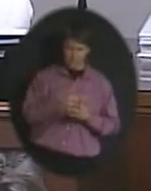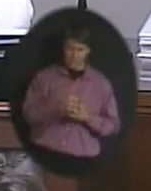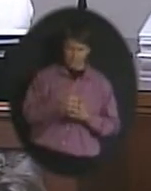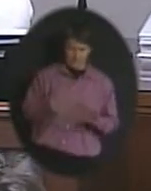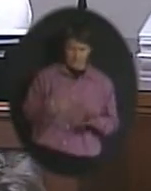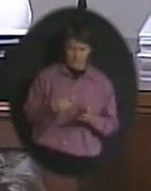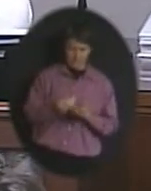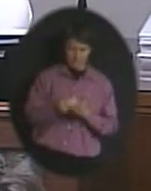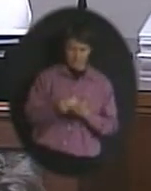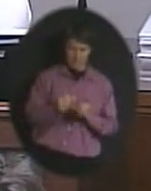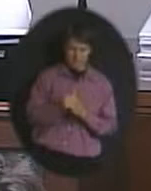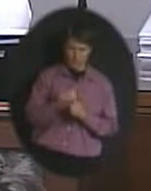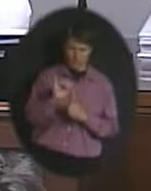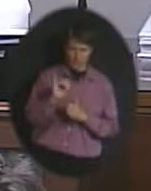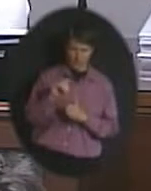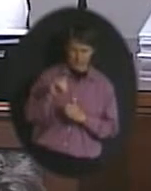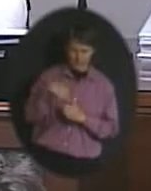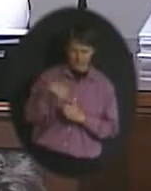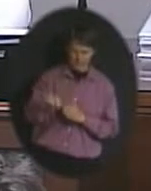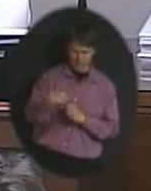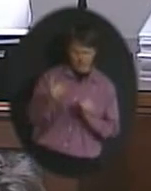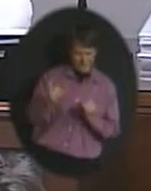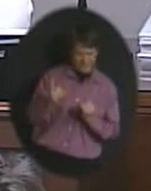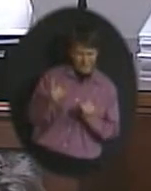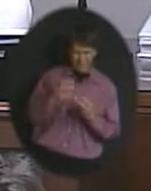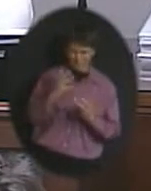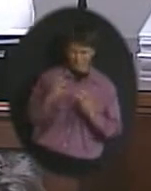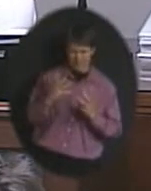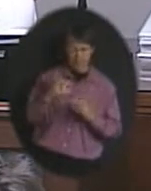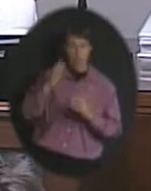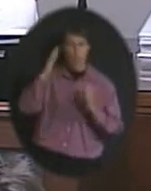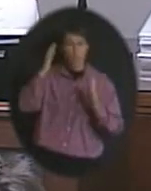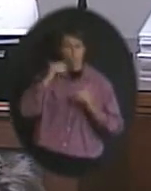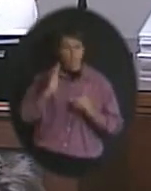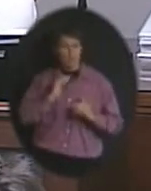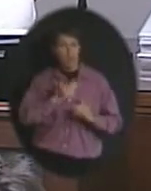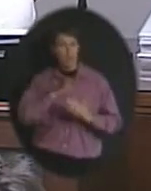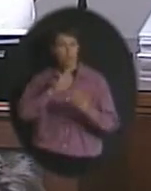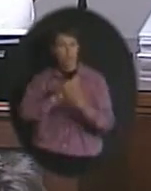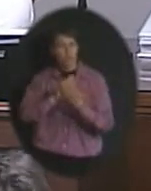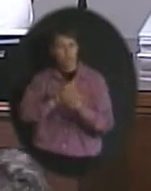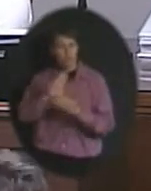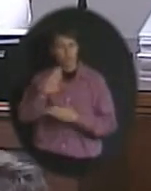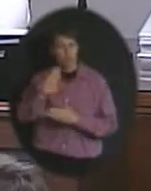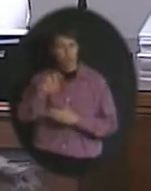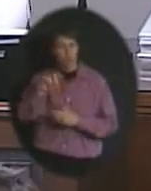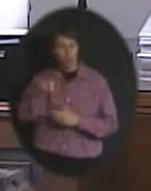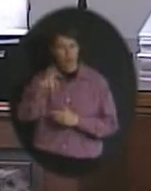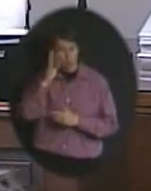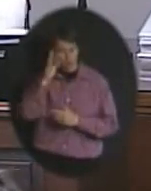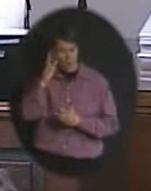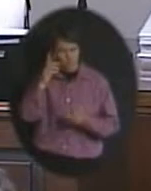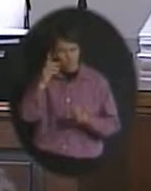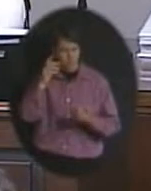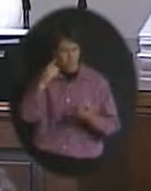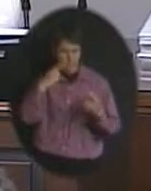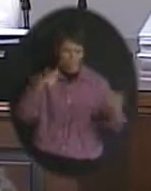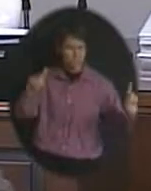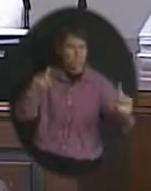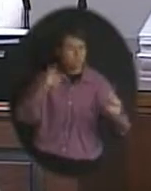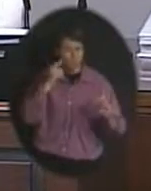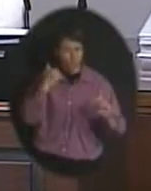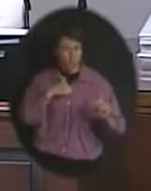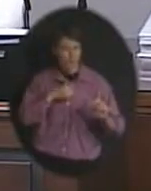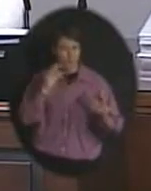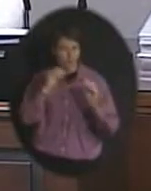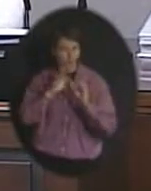with iPads right now, hoping that our bond passes and we have a more focused influx